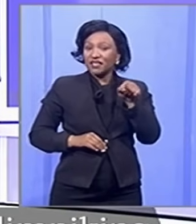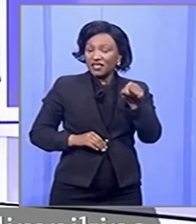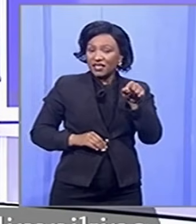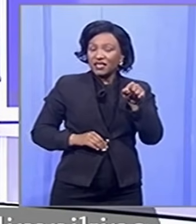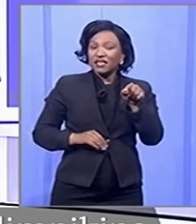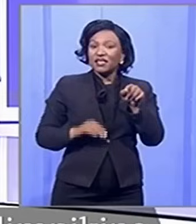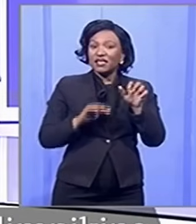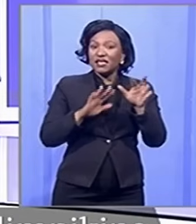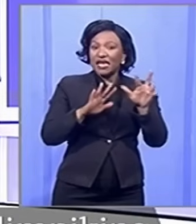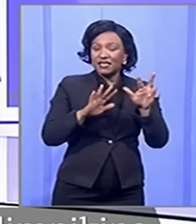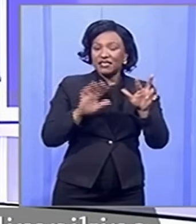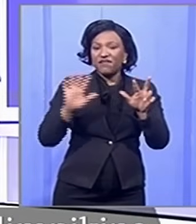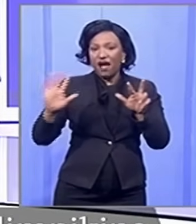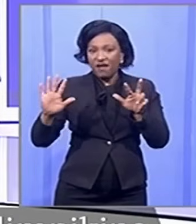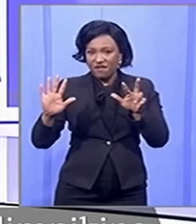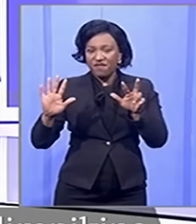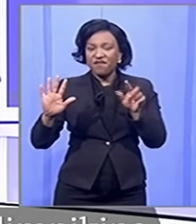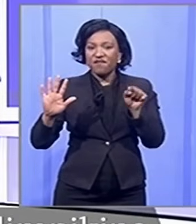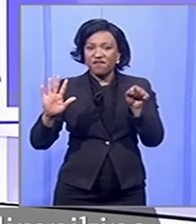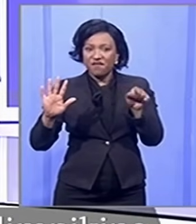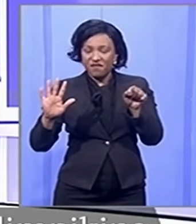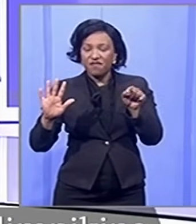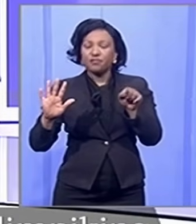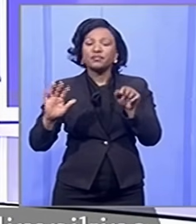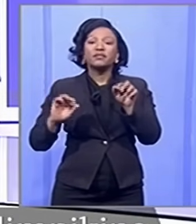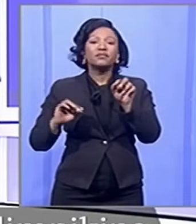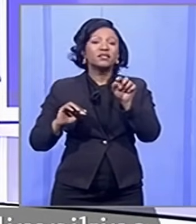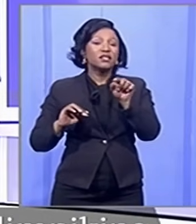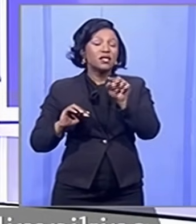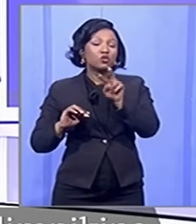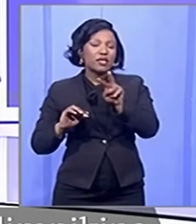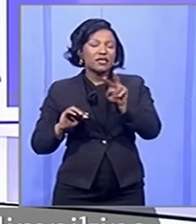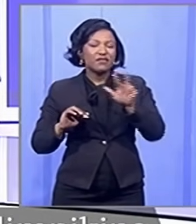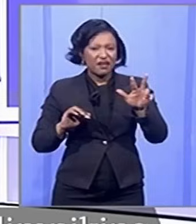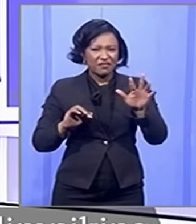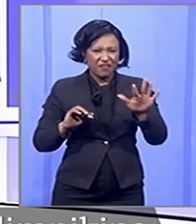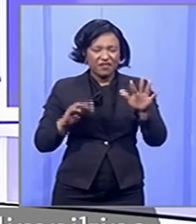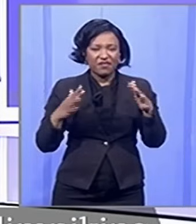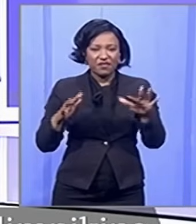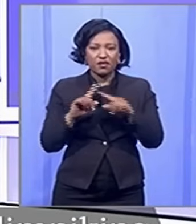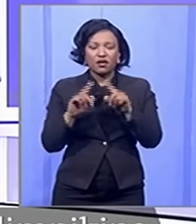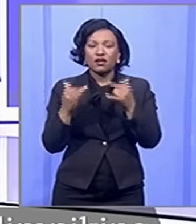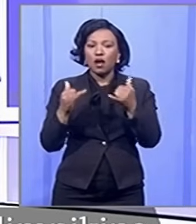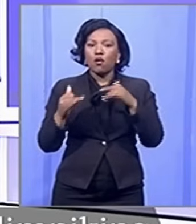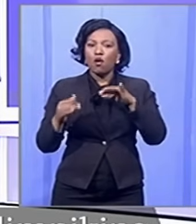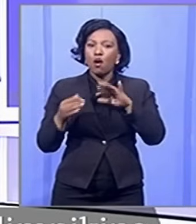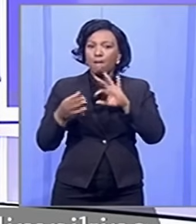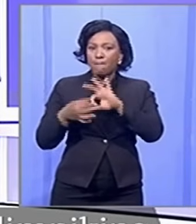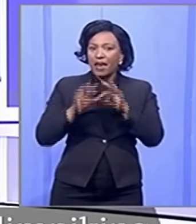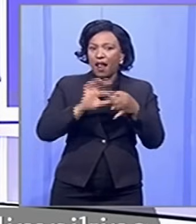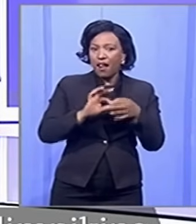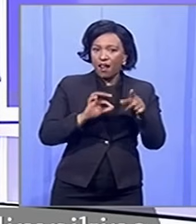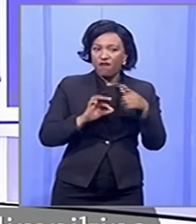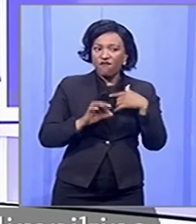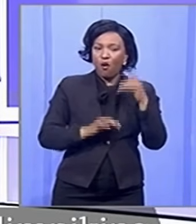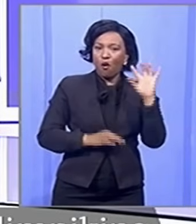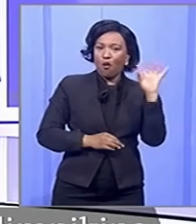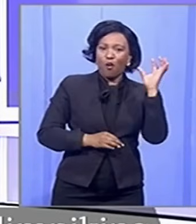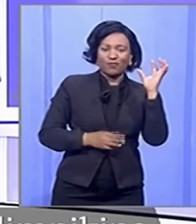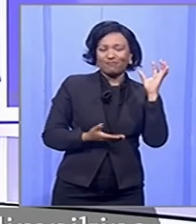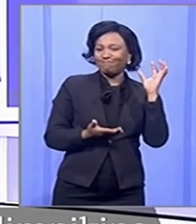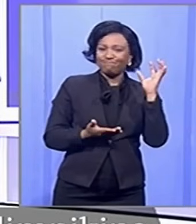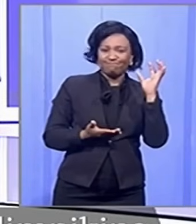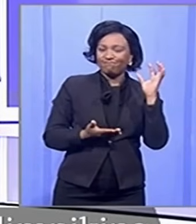5 go se ka makgaolakgang, le ge go le bjalo ditoro tša bona tša go hwetša medale wa gauta di šwalalane. E